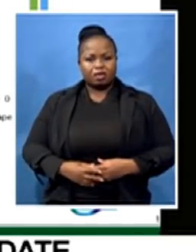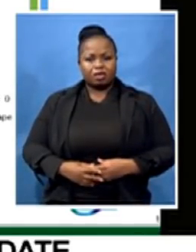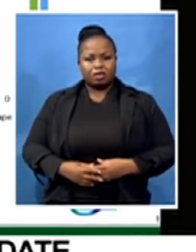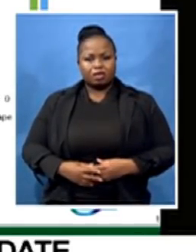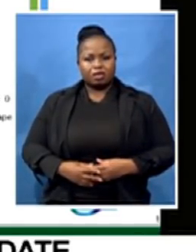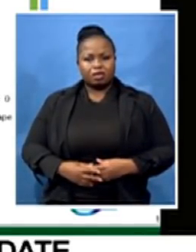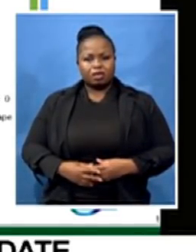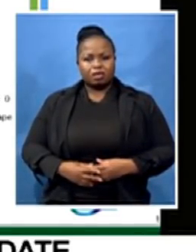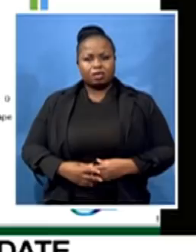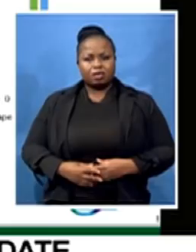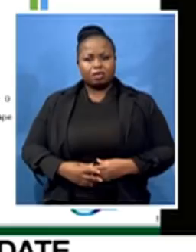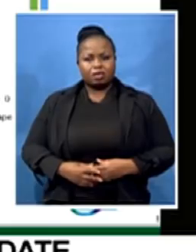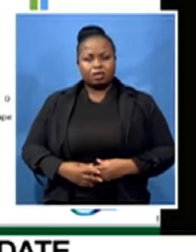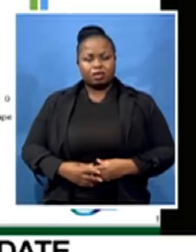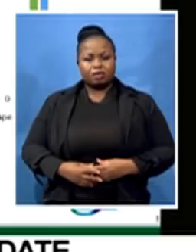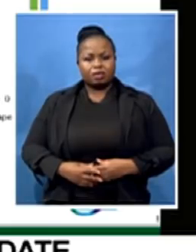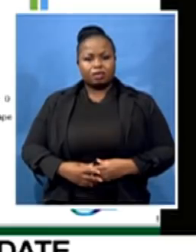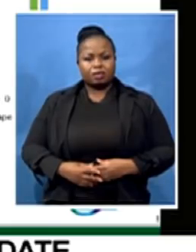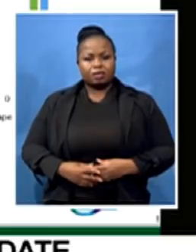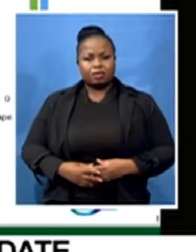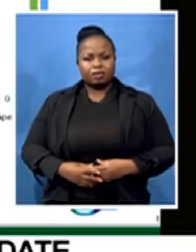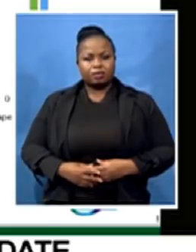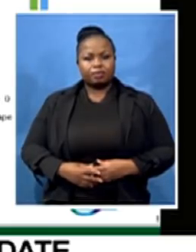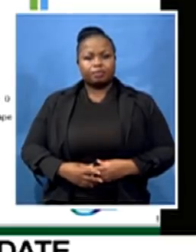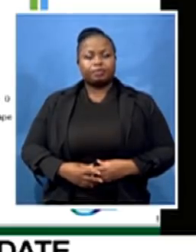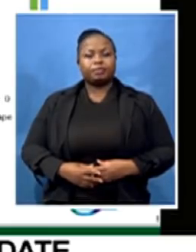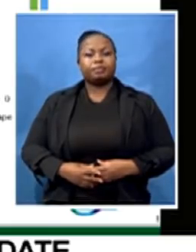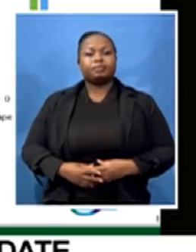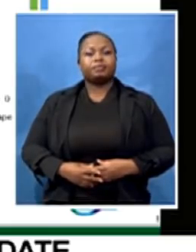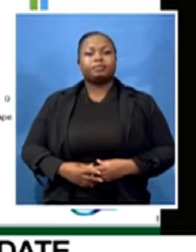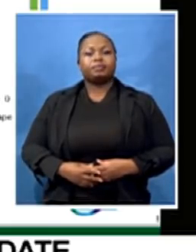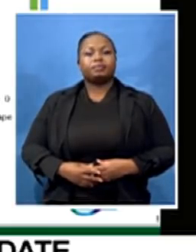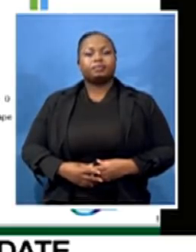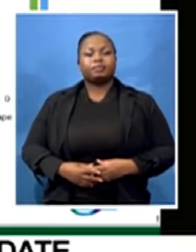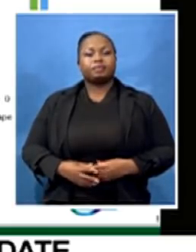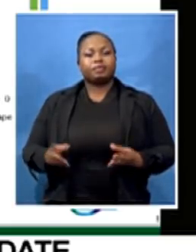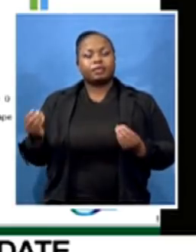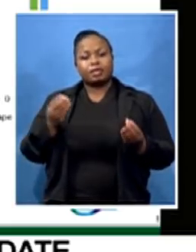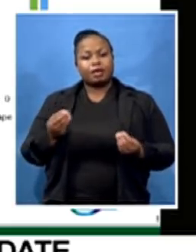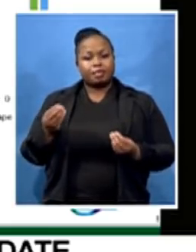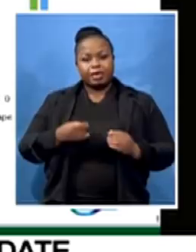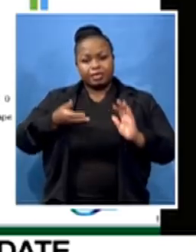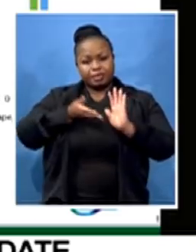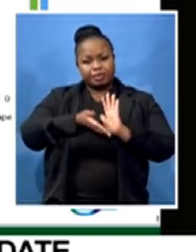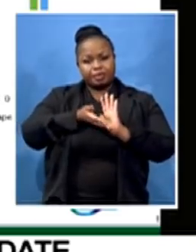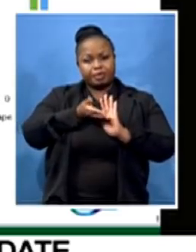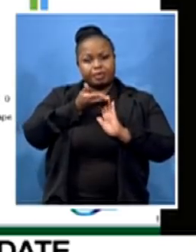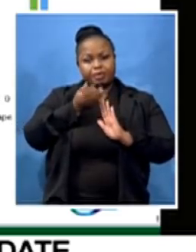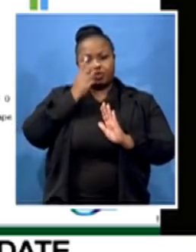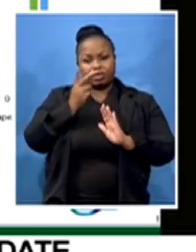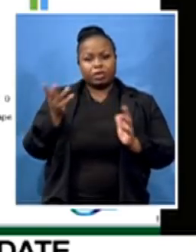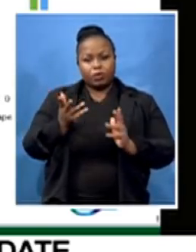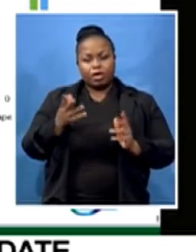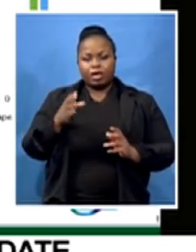numbers that have been increasing, you will see that in the Western Cape, hospitalization has gone